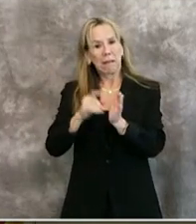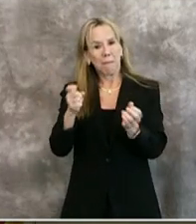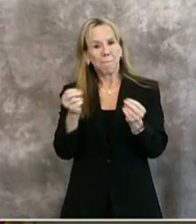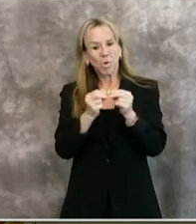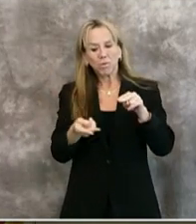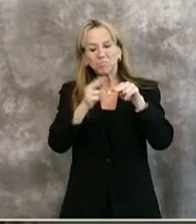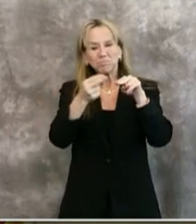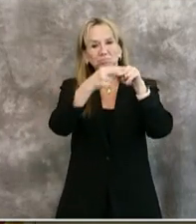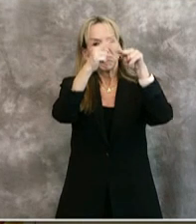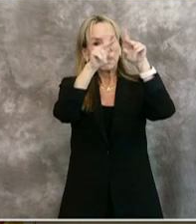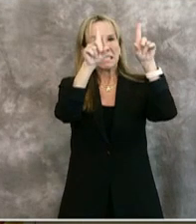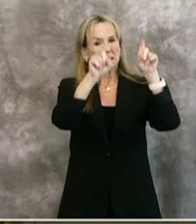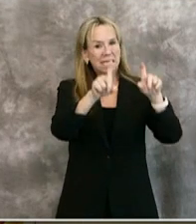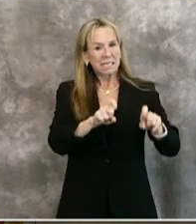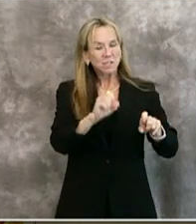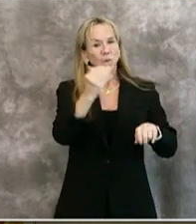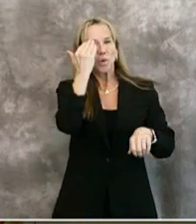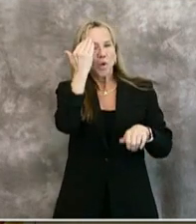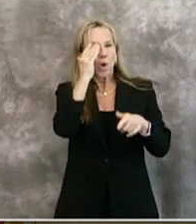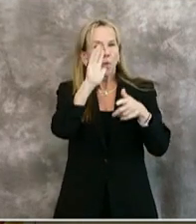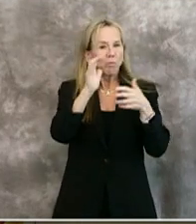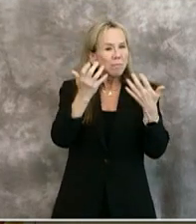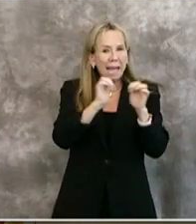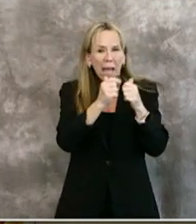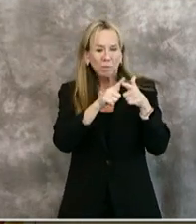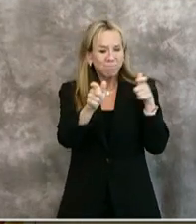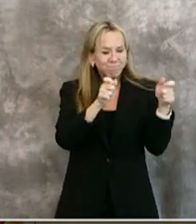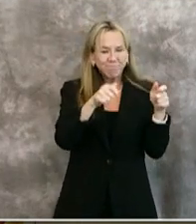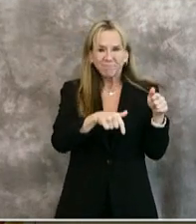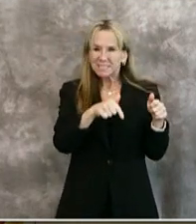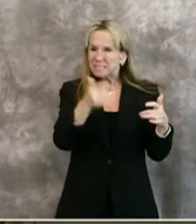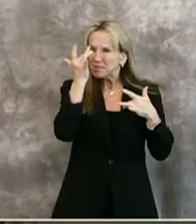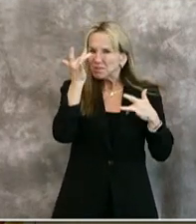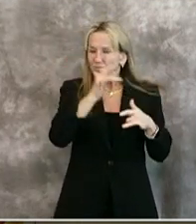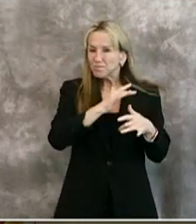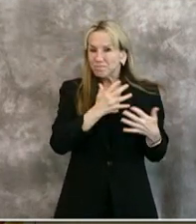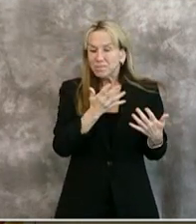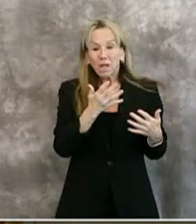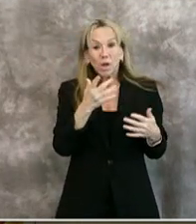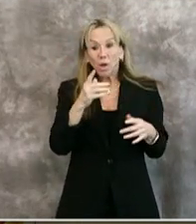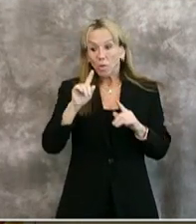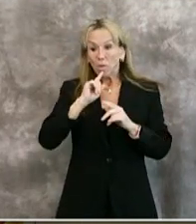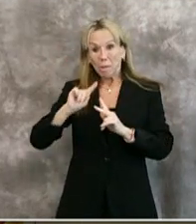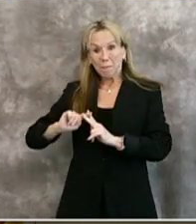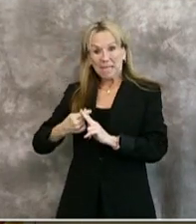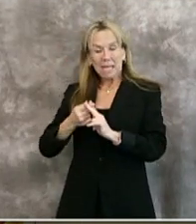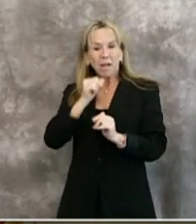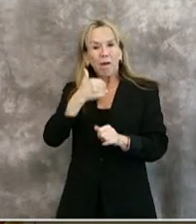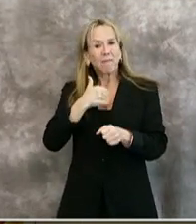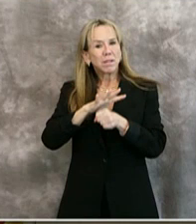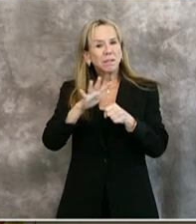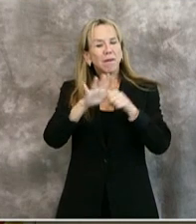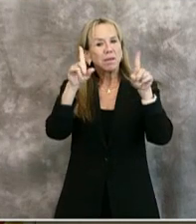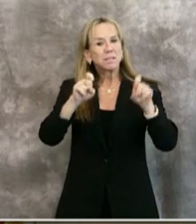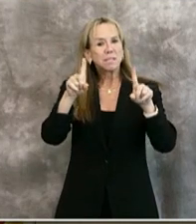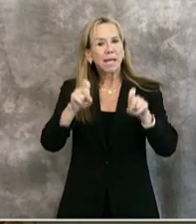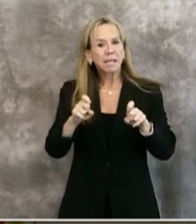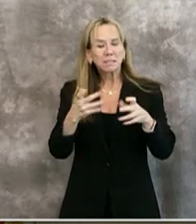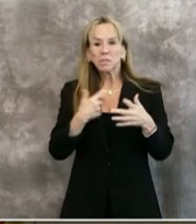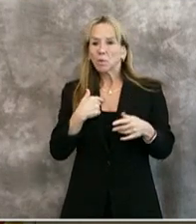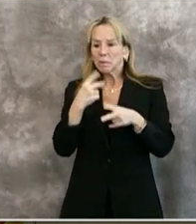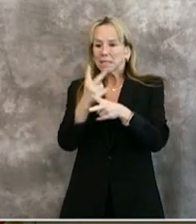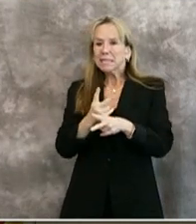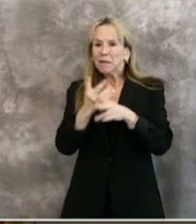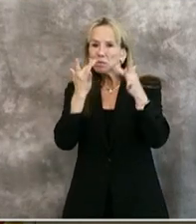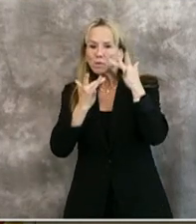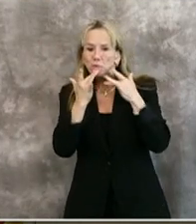better handle on this virus. In the beginning, our nation didn't have enough testing supplies, and we were very